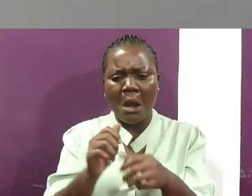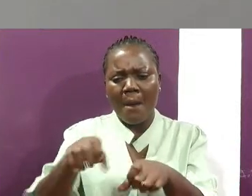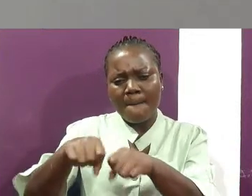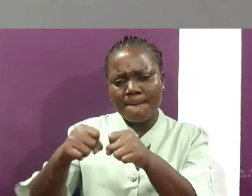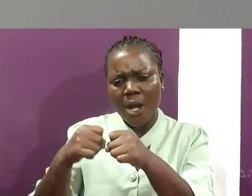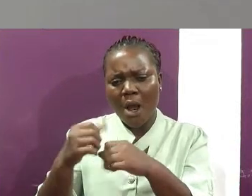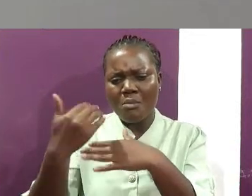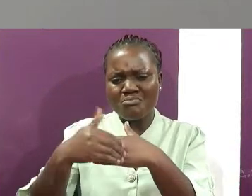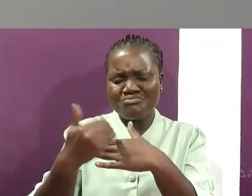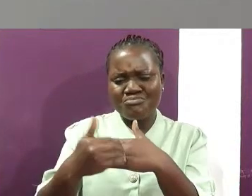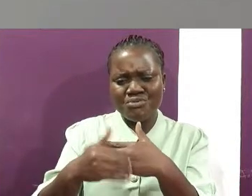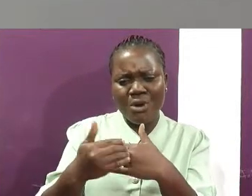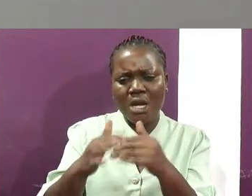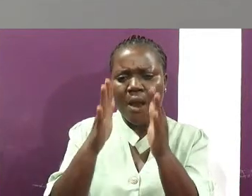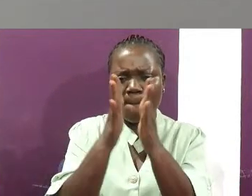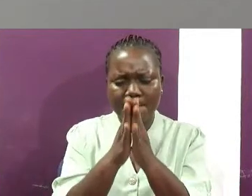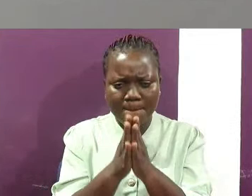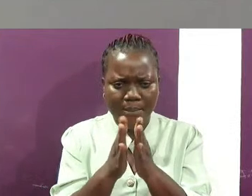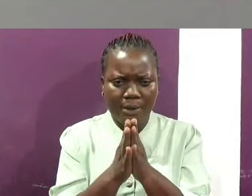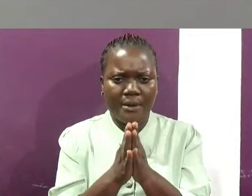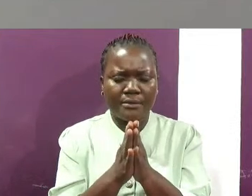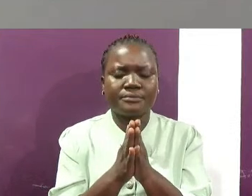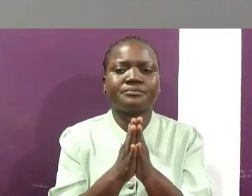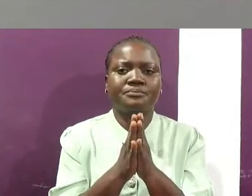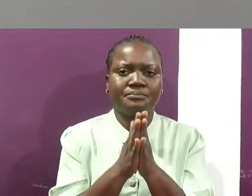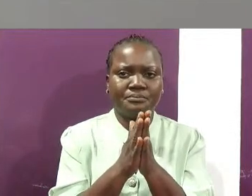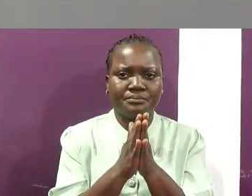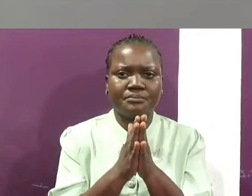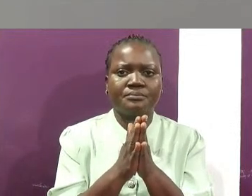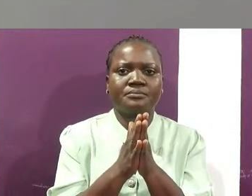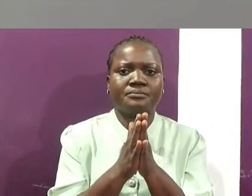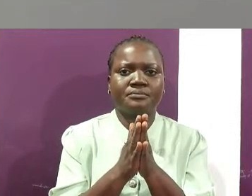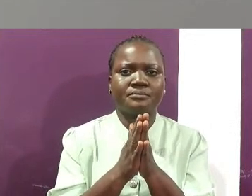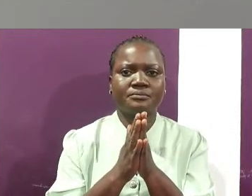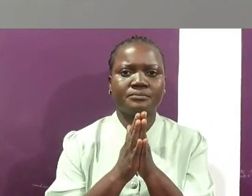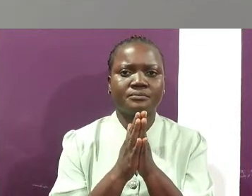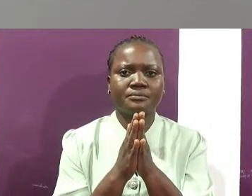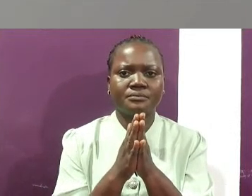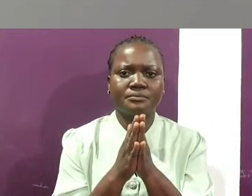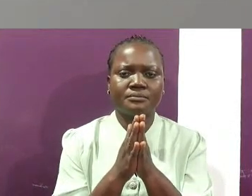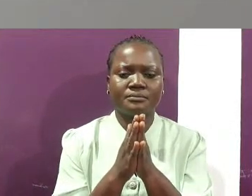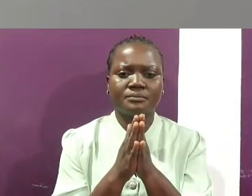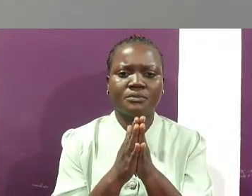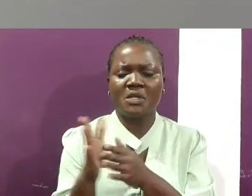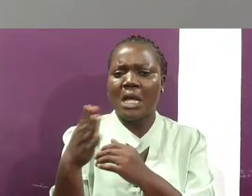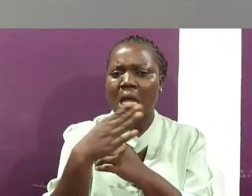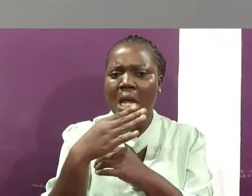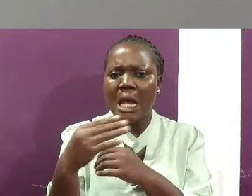Then fear came upon every soul, and many wonders and signs were done through the apostles.